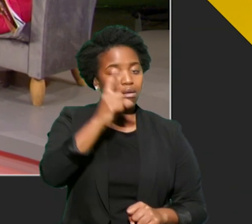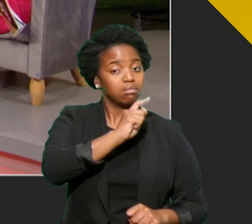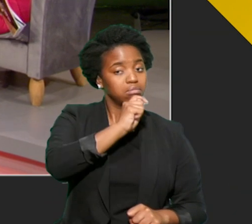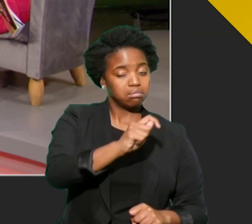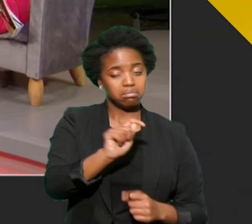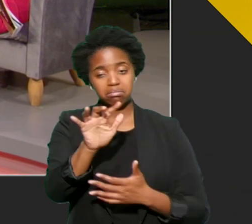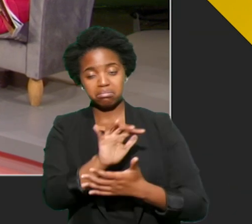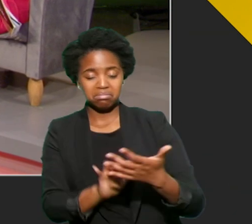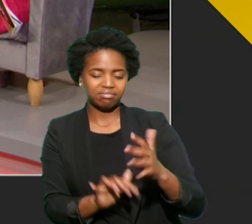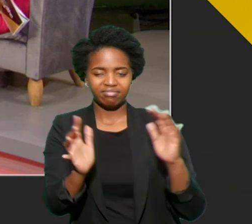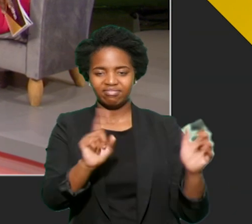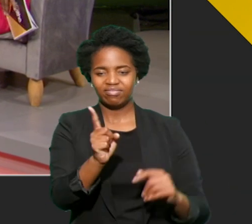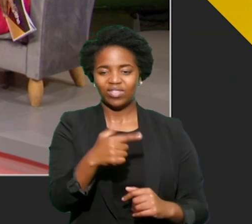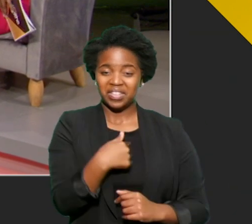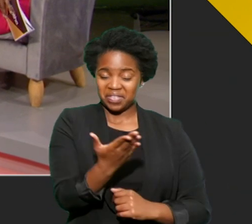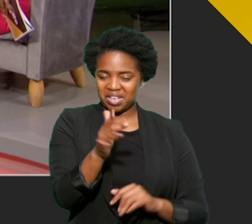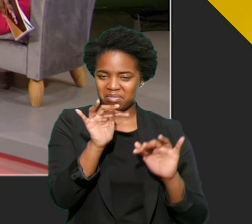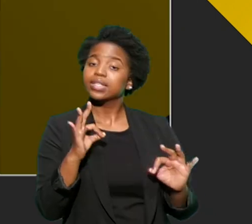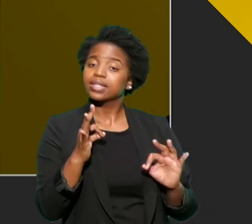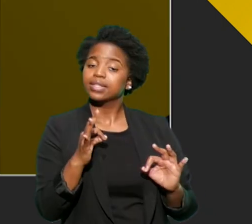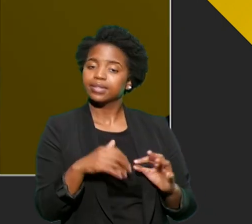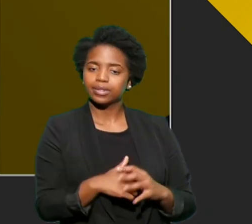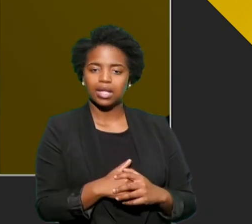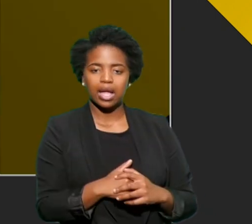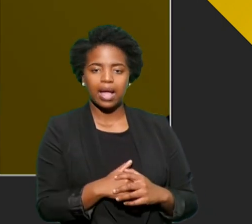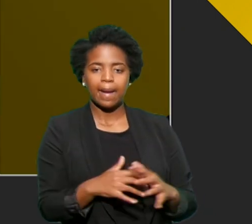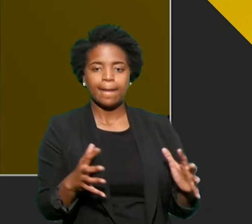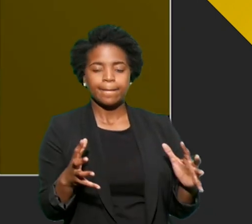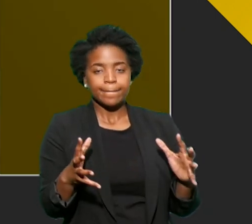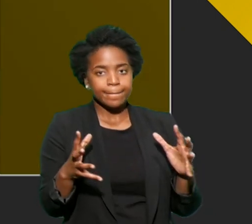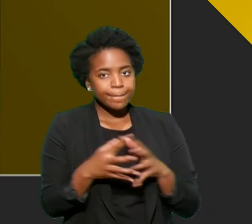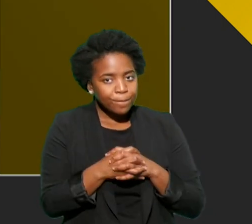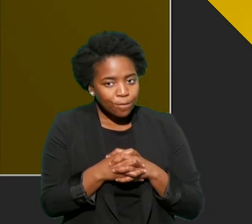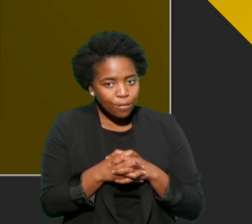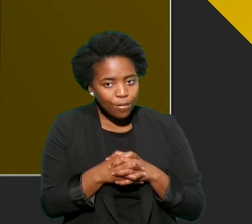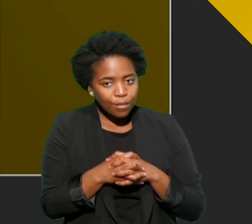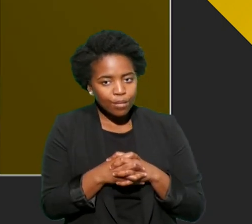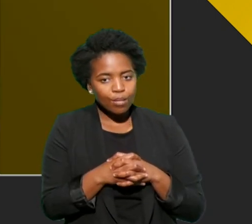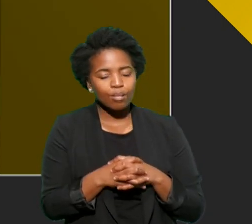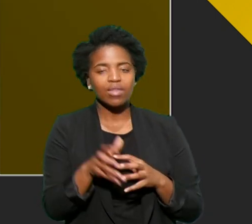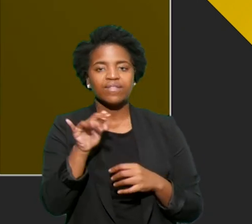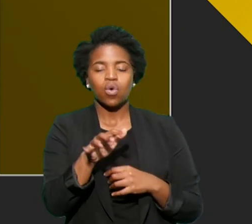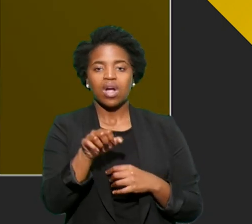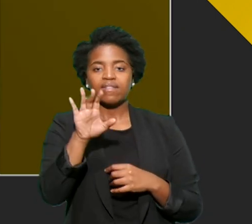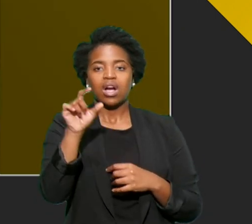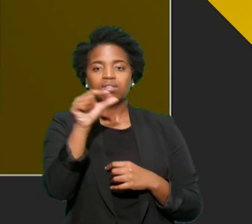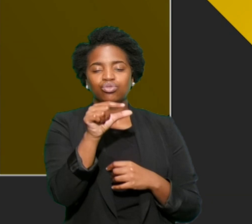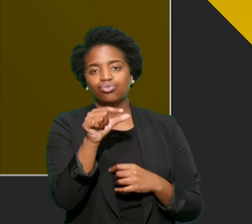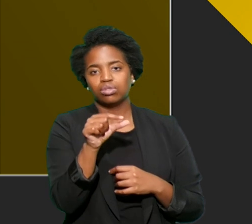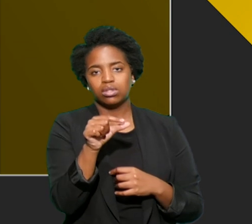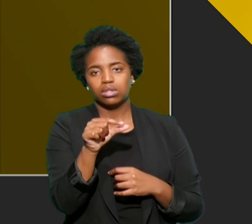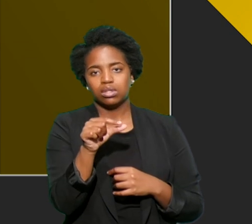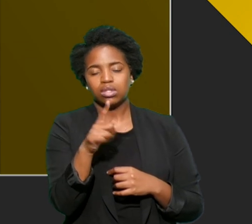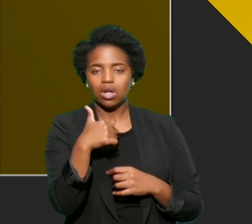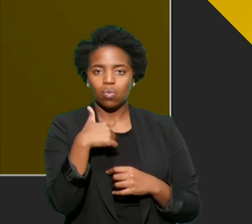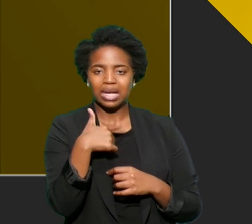of yona 5G technology. This is what you had to say. The amplified capacity provided by 5G would